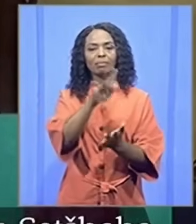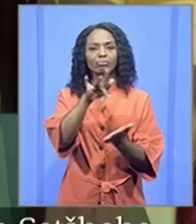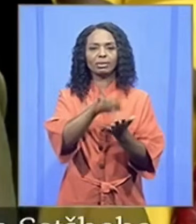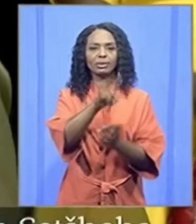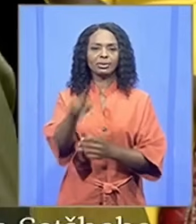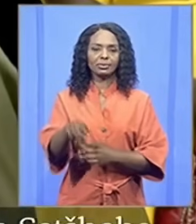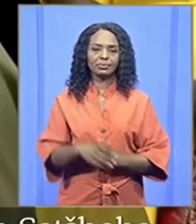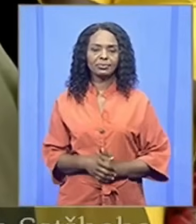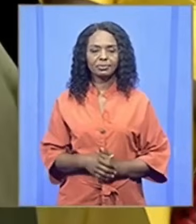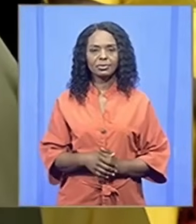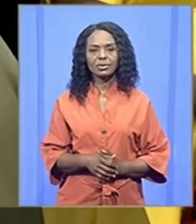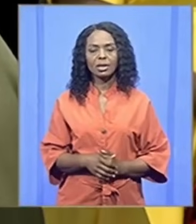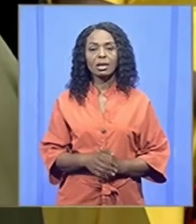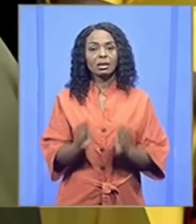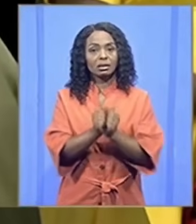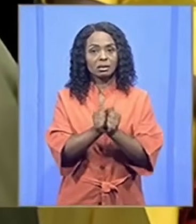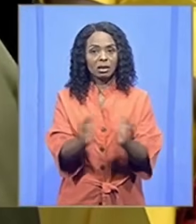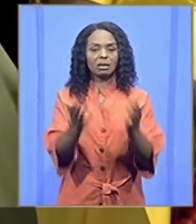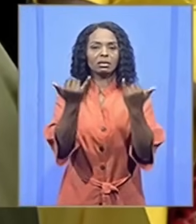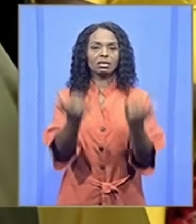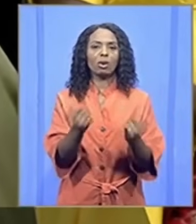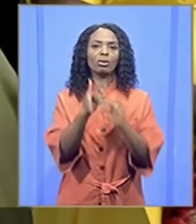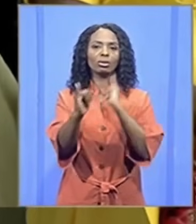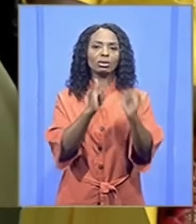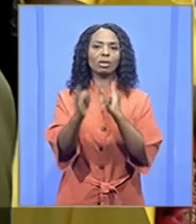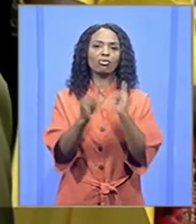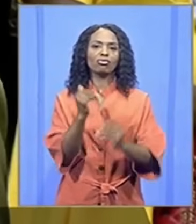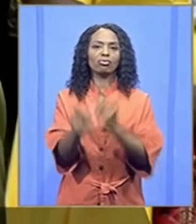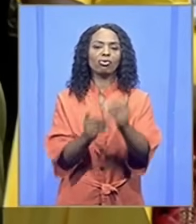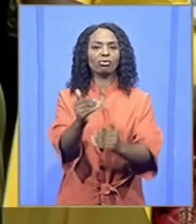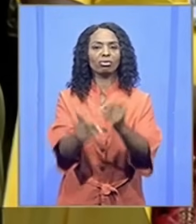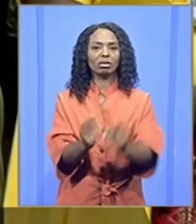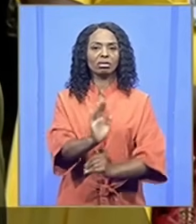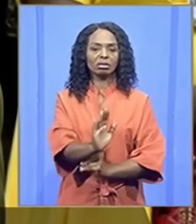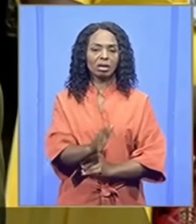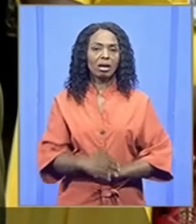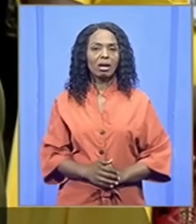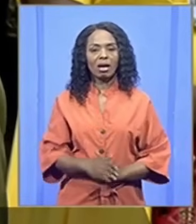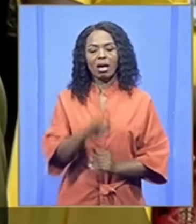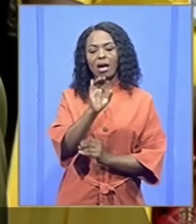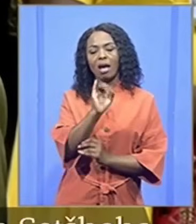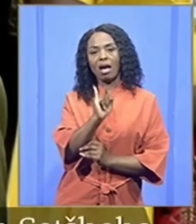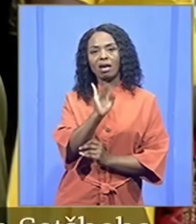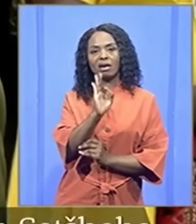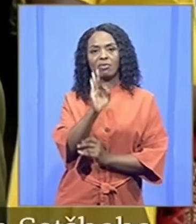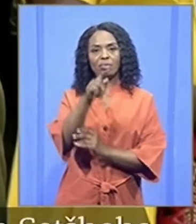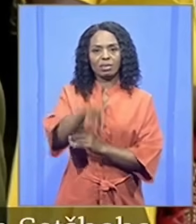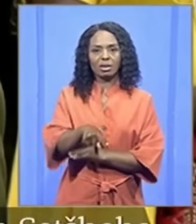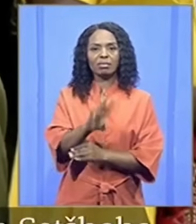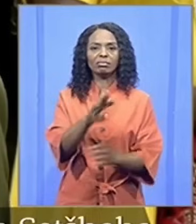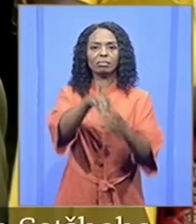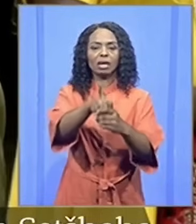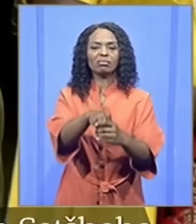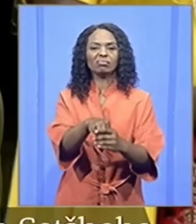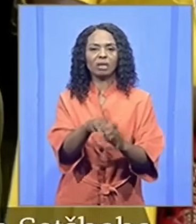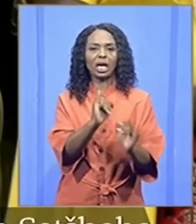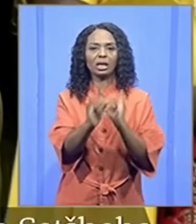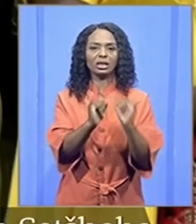protector. From the onset, during the interview process, the IFP was part of the